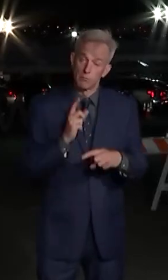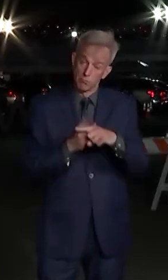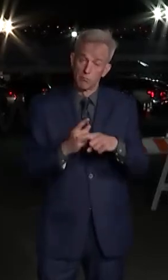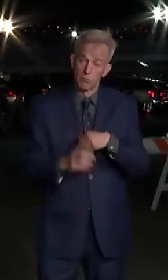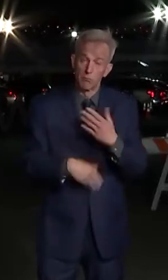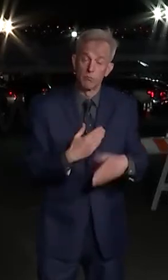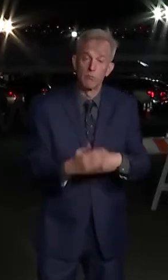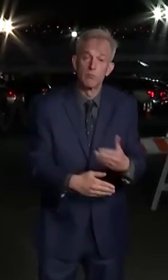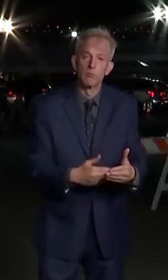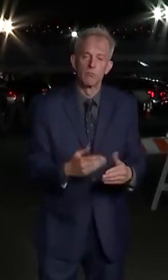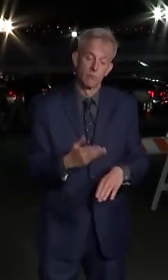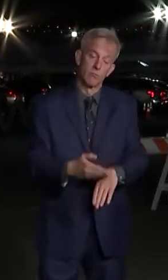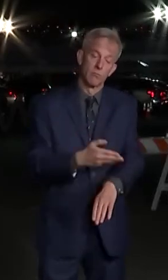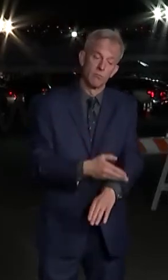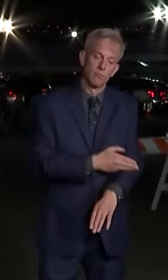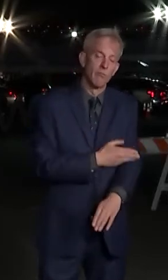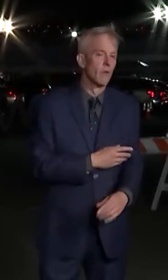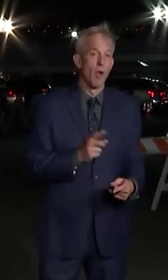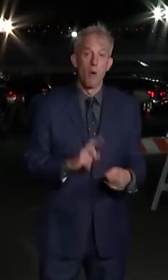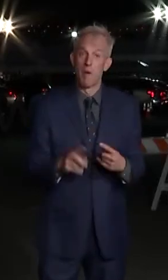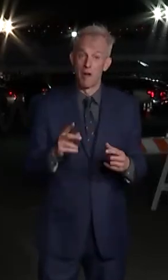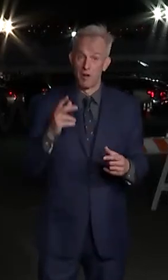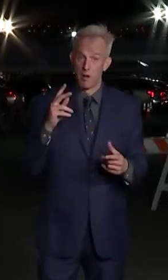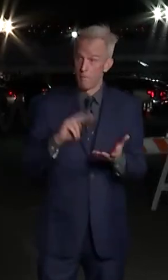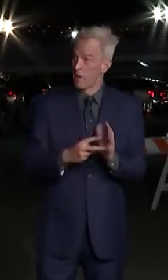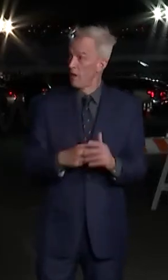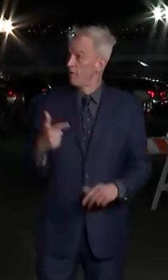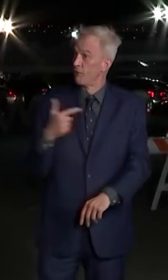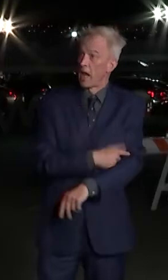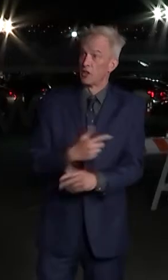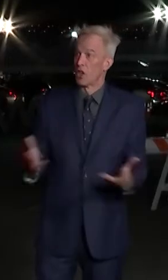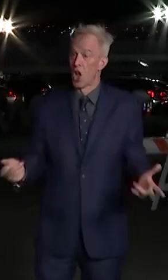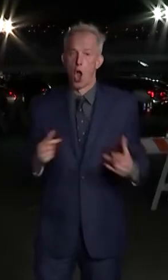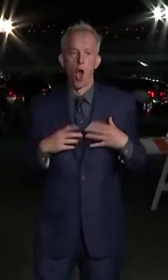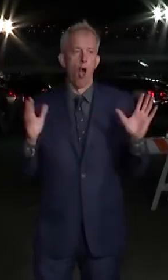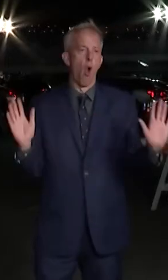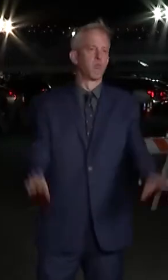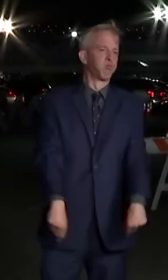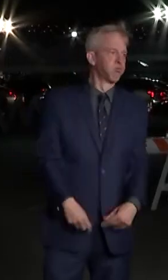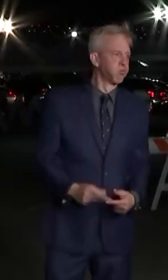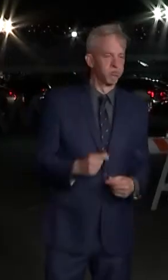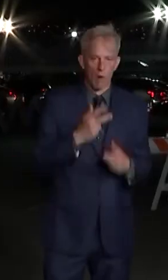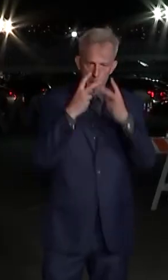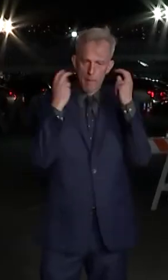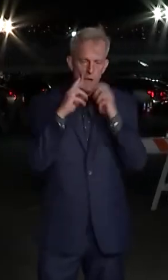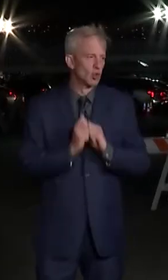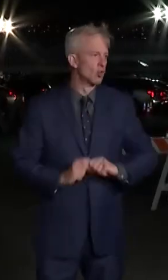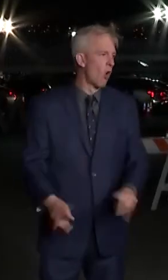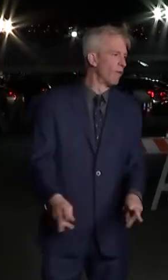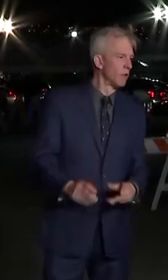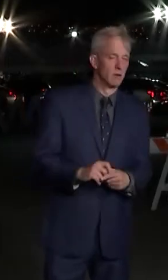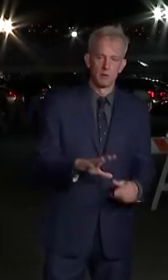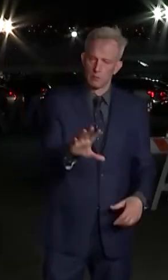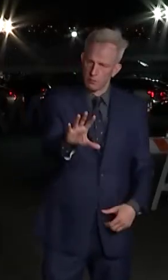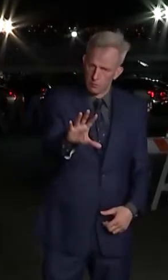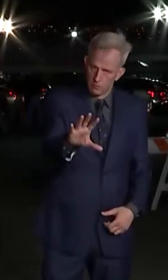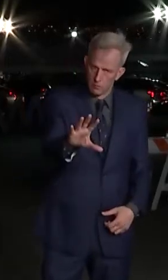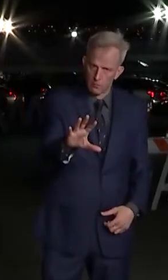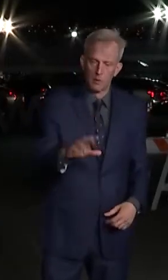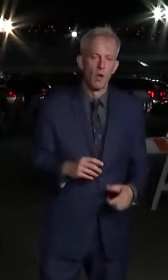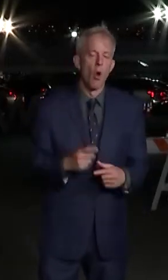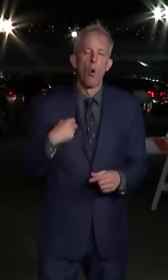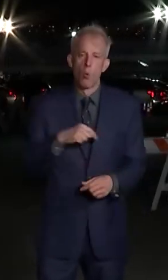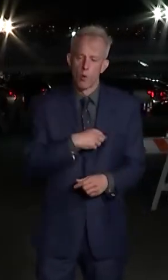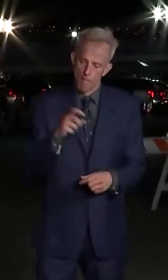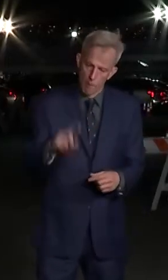and again, don't let down your guard. Whether it's a more virulent strain, whether it's a holiday surge, we